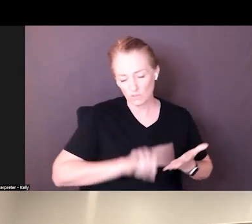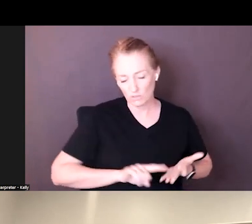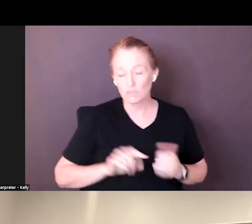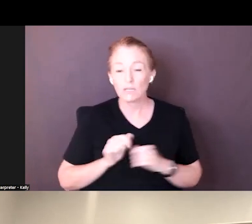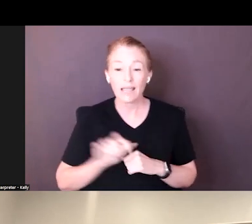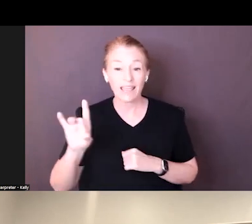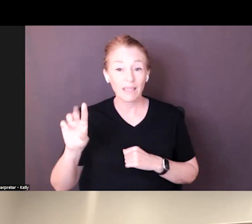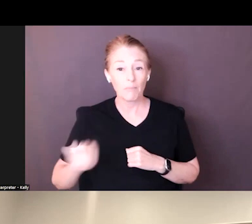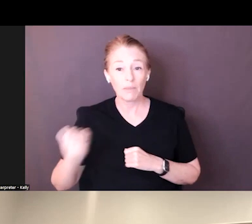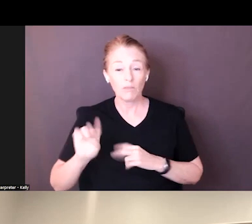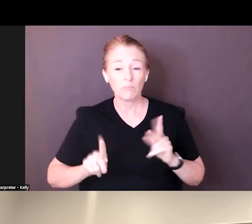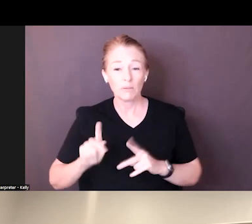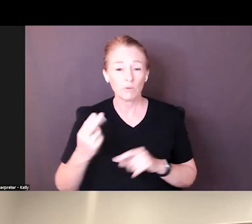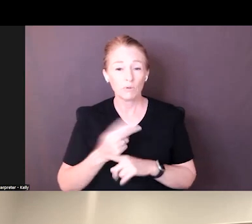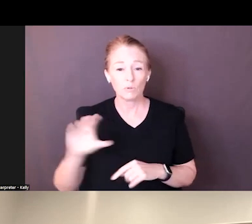manage pain.